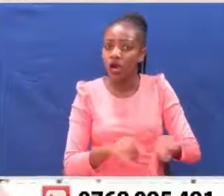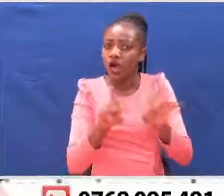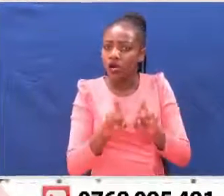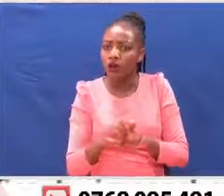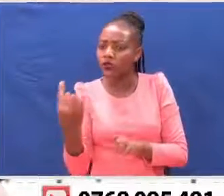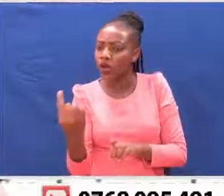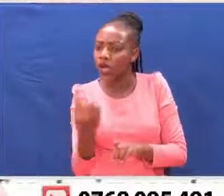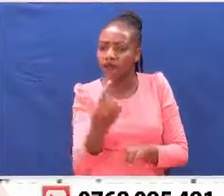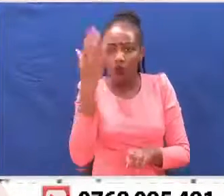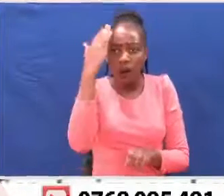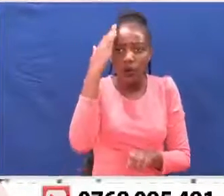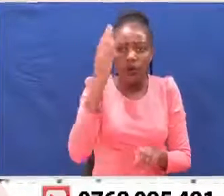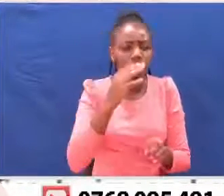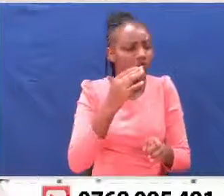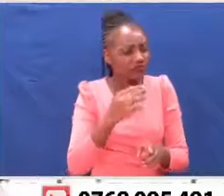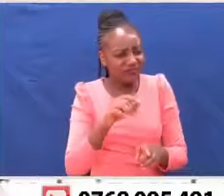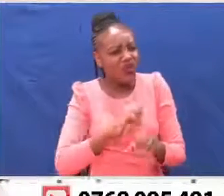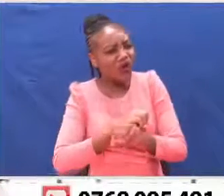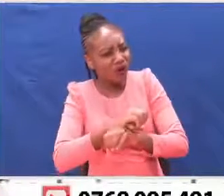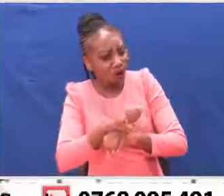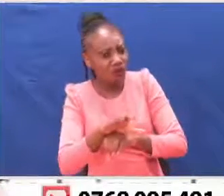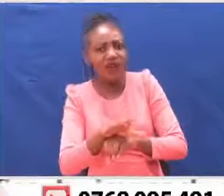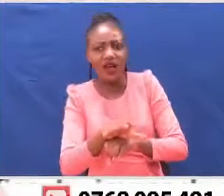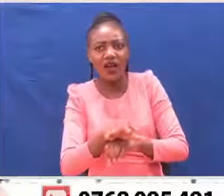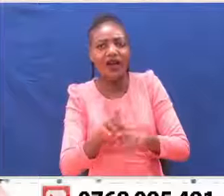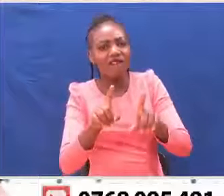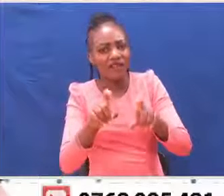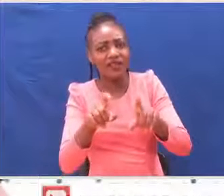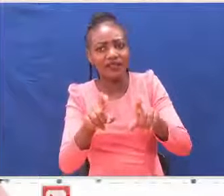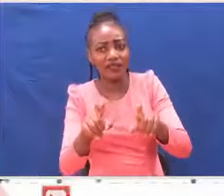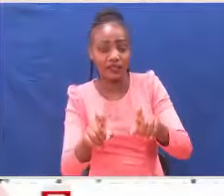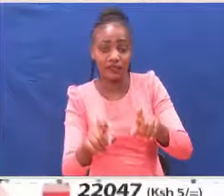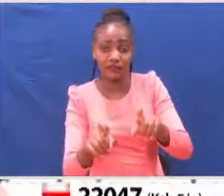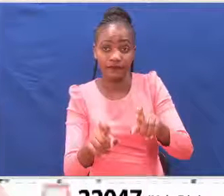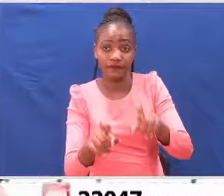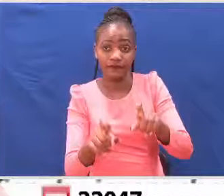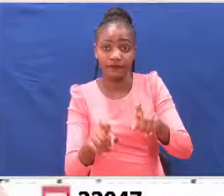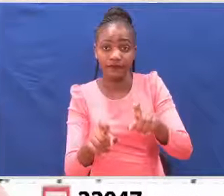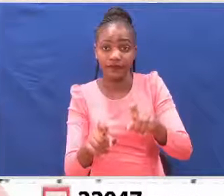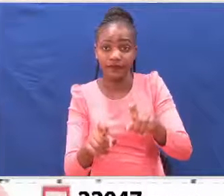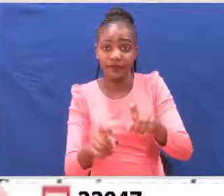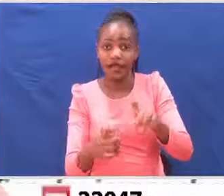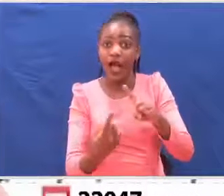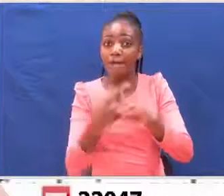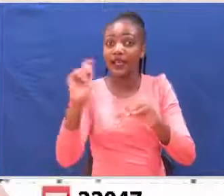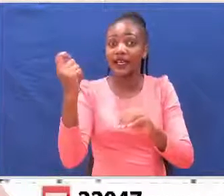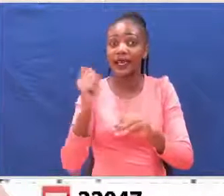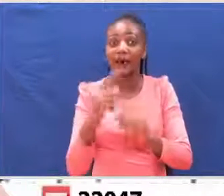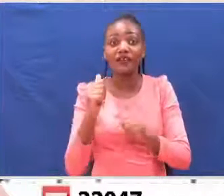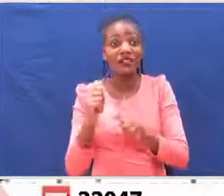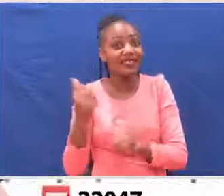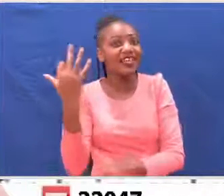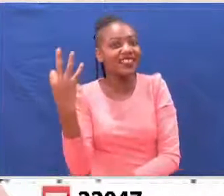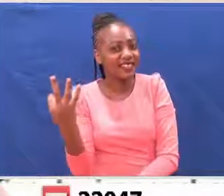Everyone knows and takes judicial notice that COVID-19 was declared at the first instance in Kenya in the month of